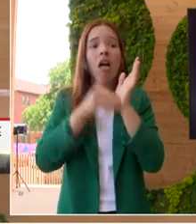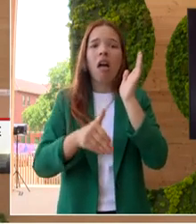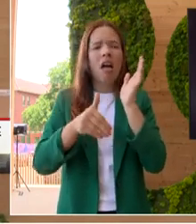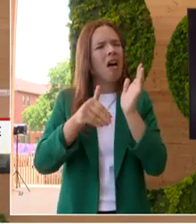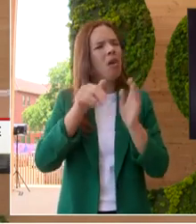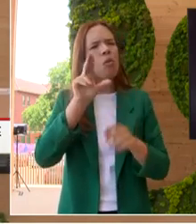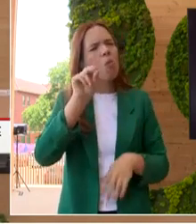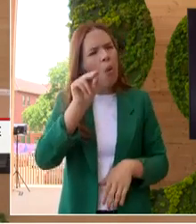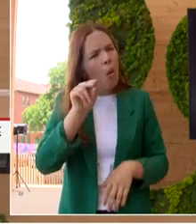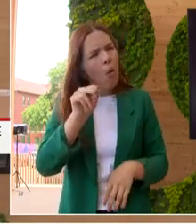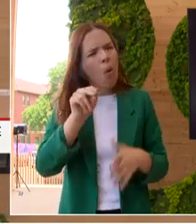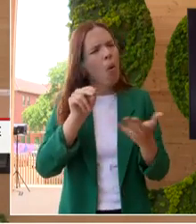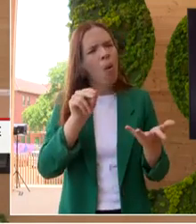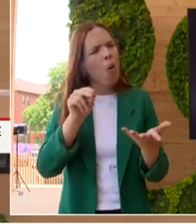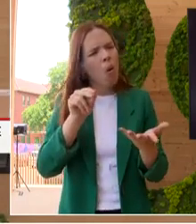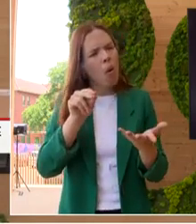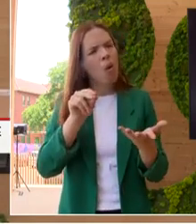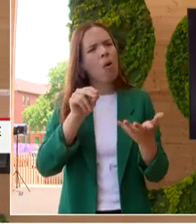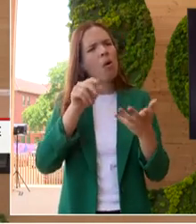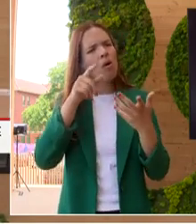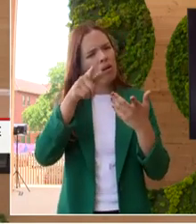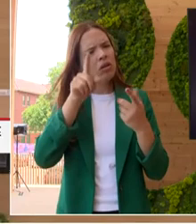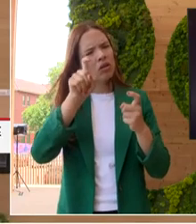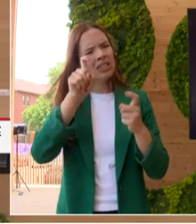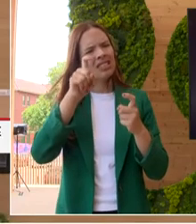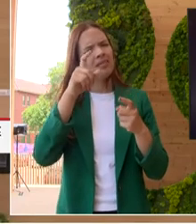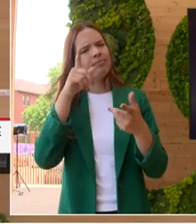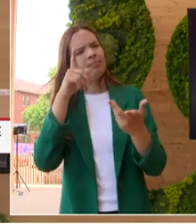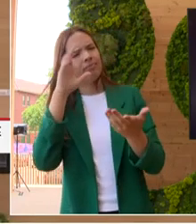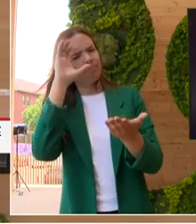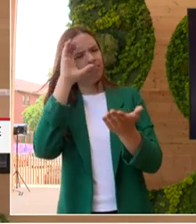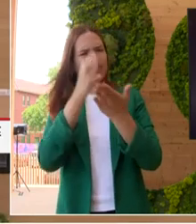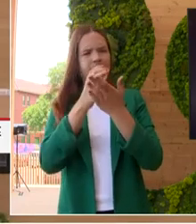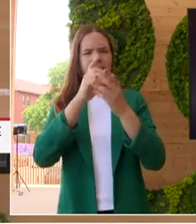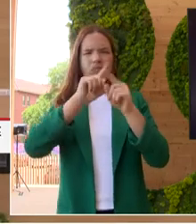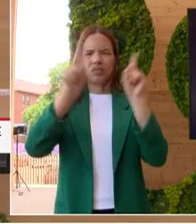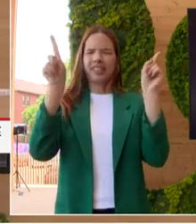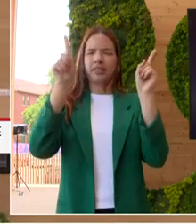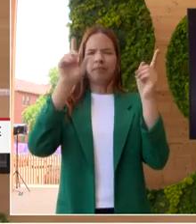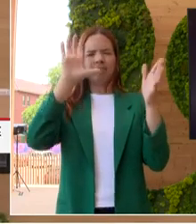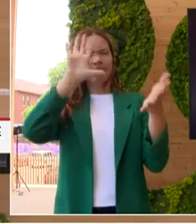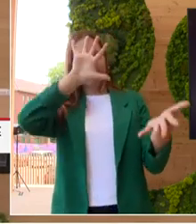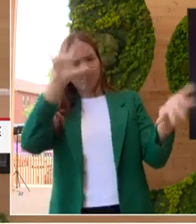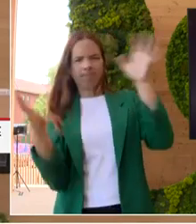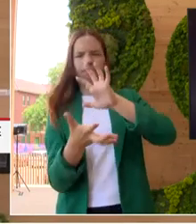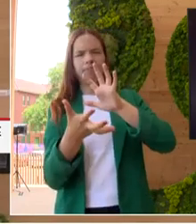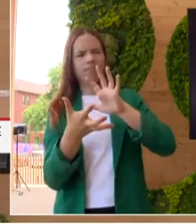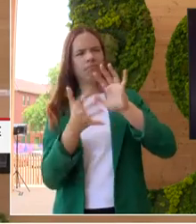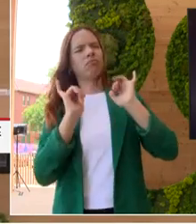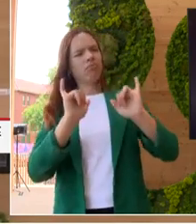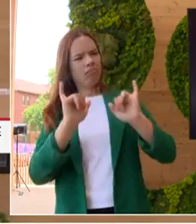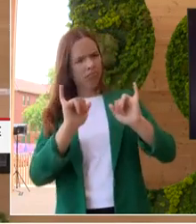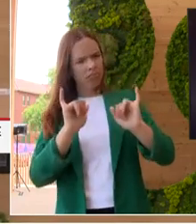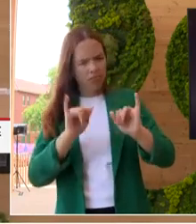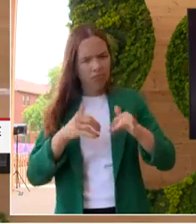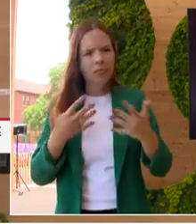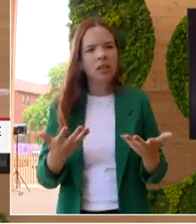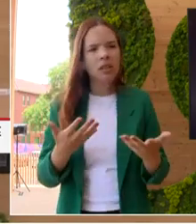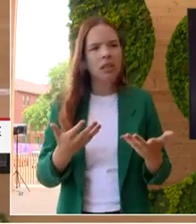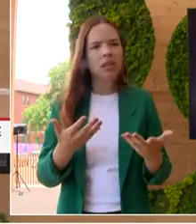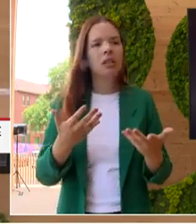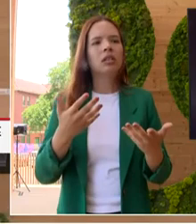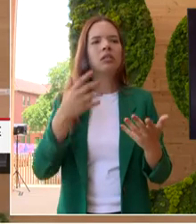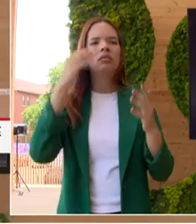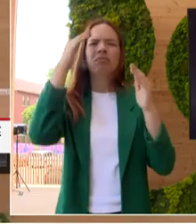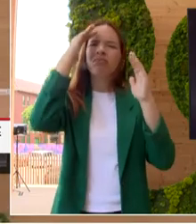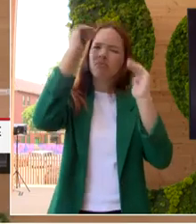regenerative. That's how this pavilion became the largest freestanding mass timber building in D.C. in anticipation of our bigger project, which